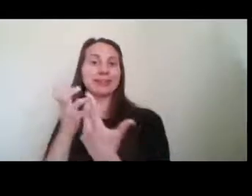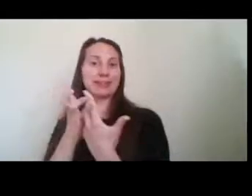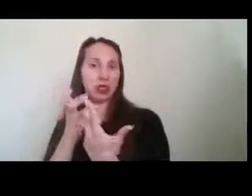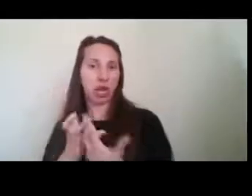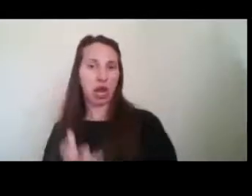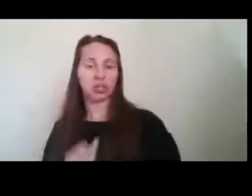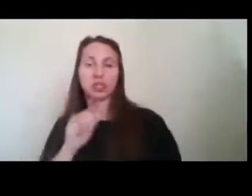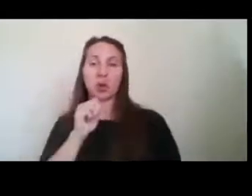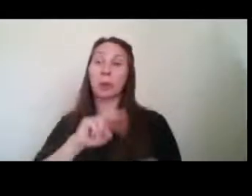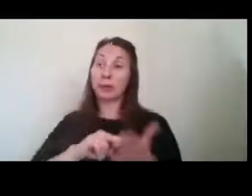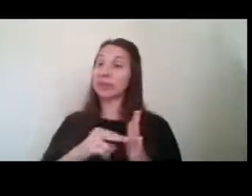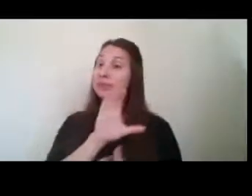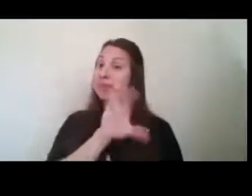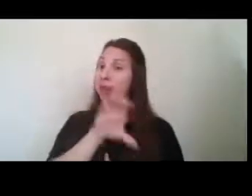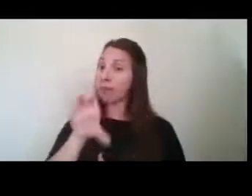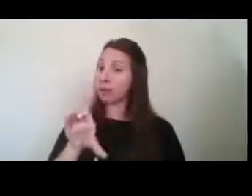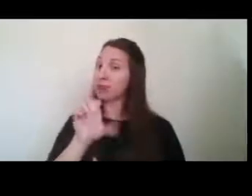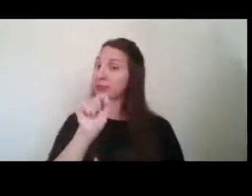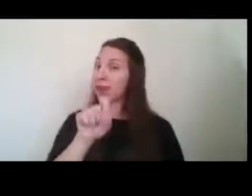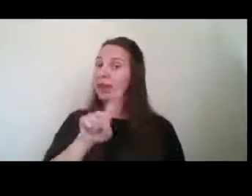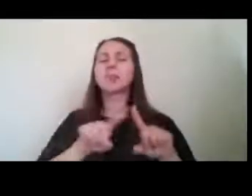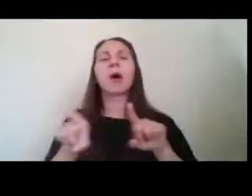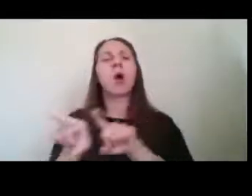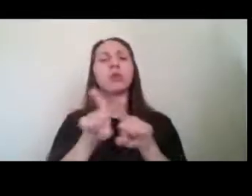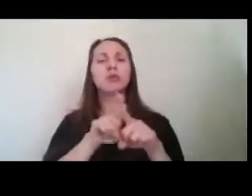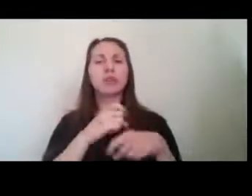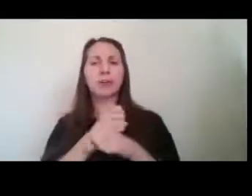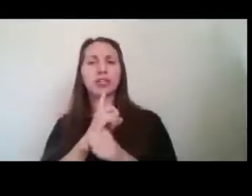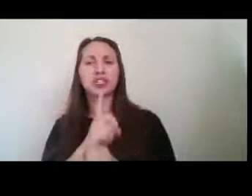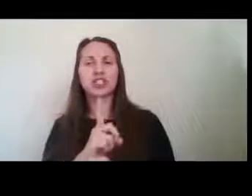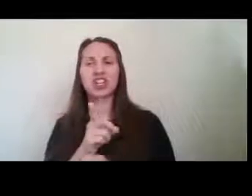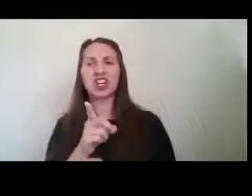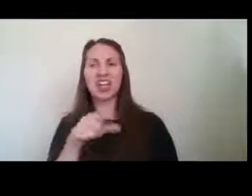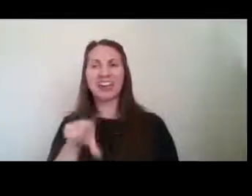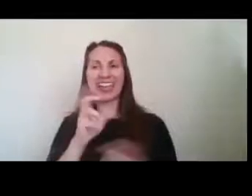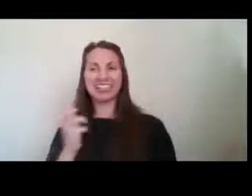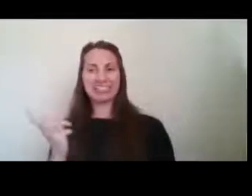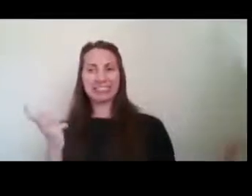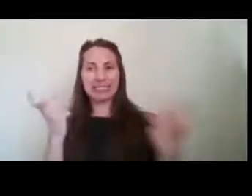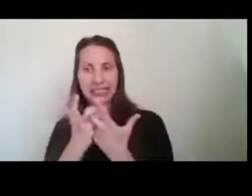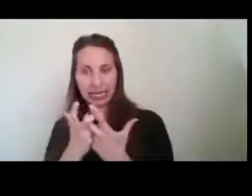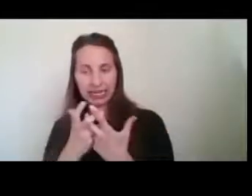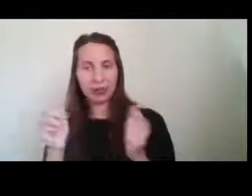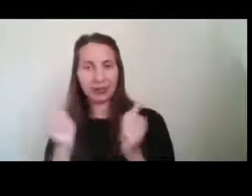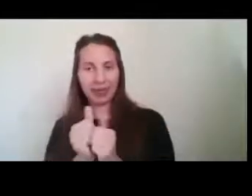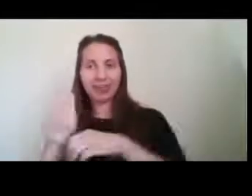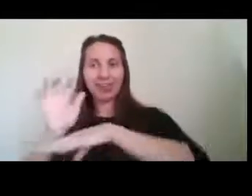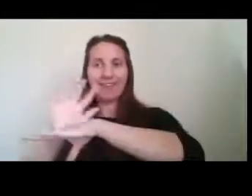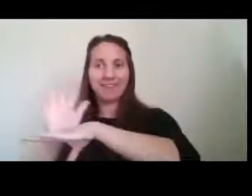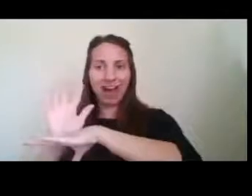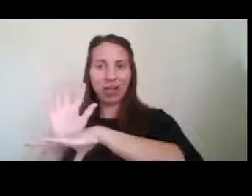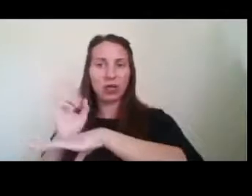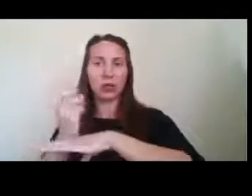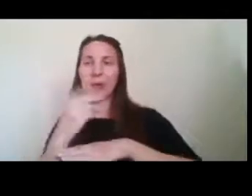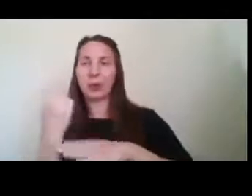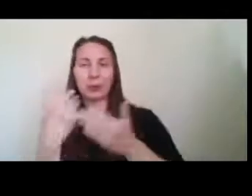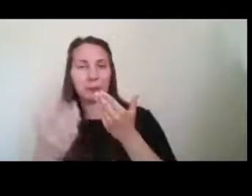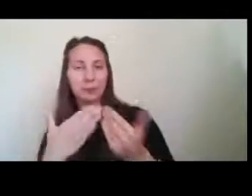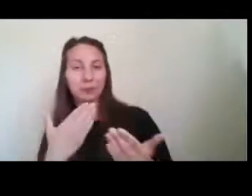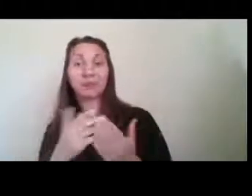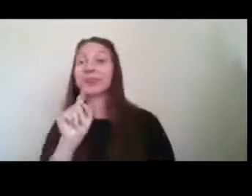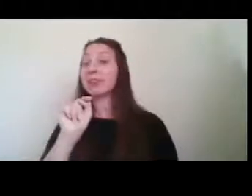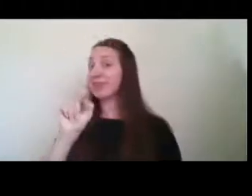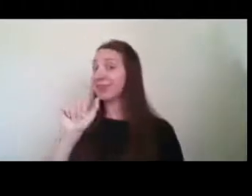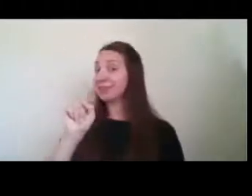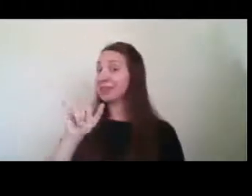movie files, but making sure they sync up with the file that's being shown in real time. Tatiana is going to give a